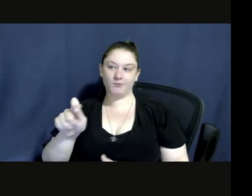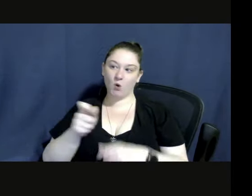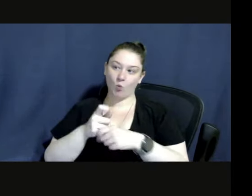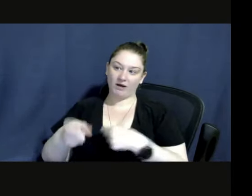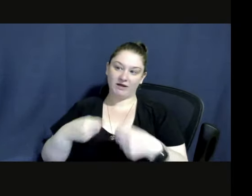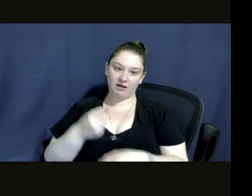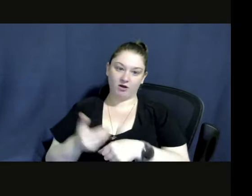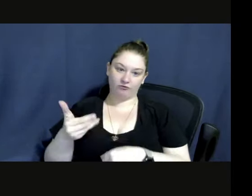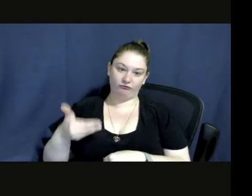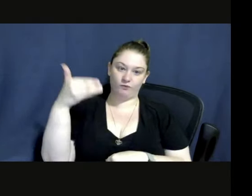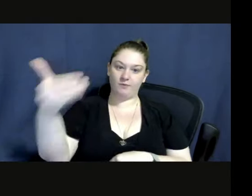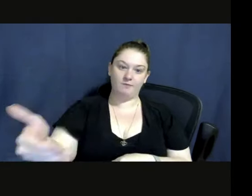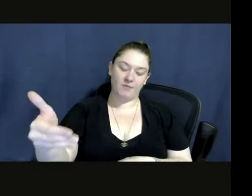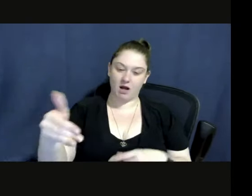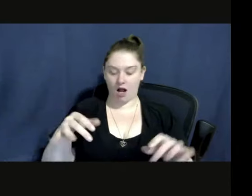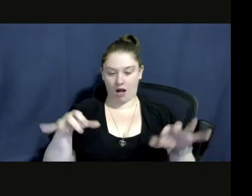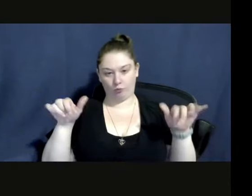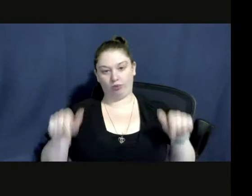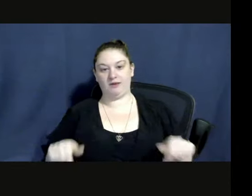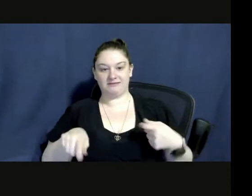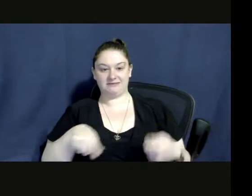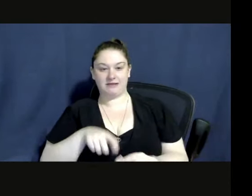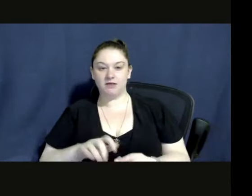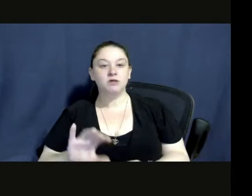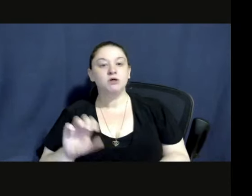but we have to start somewhere. So